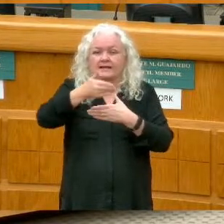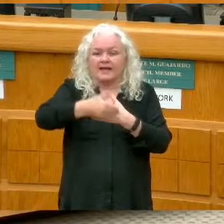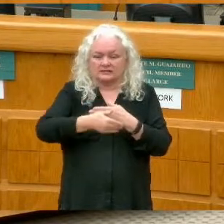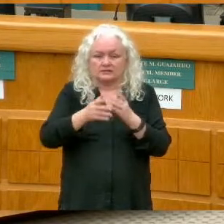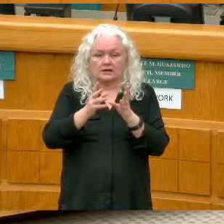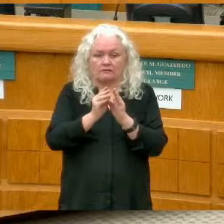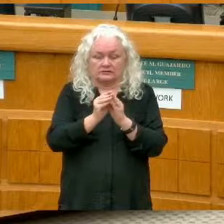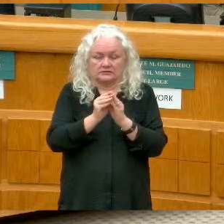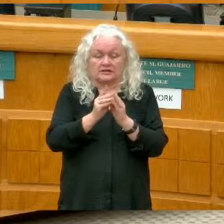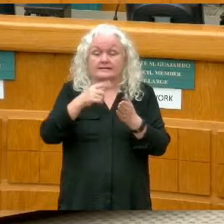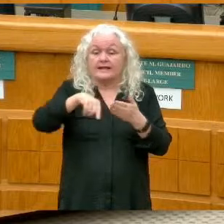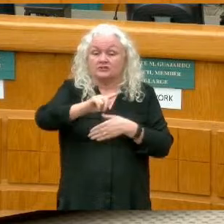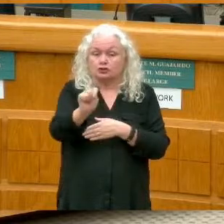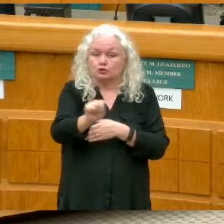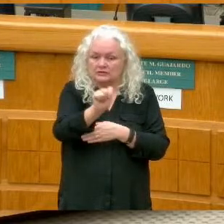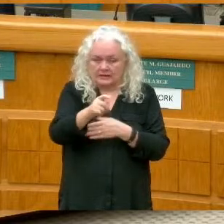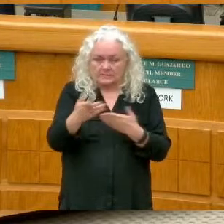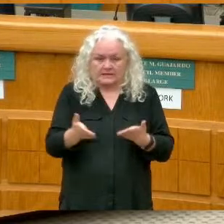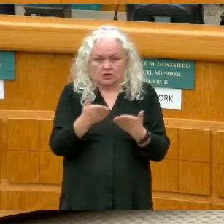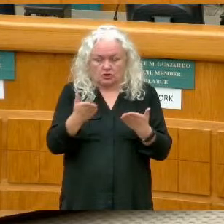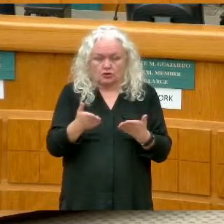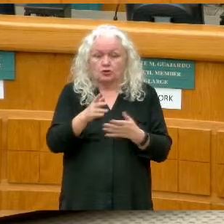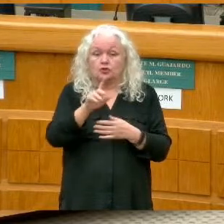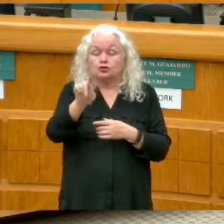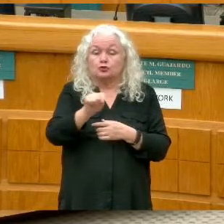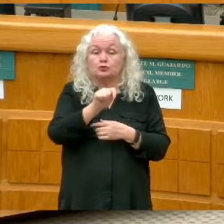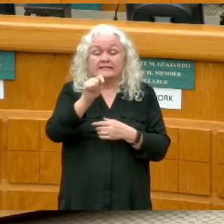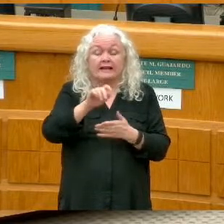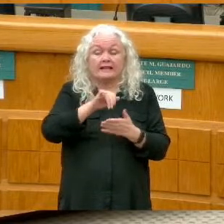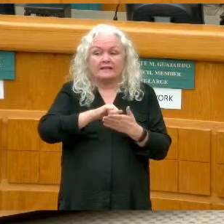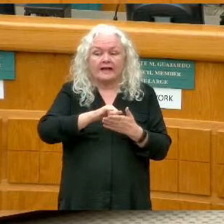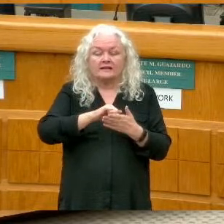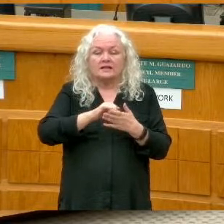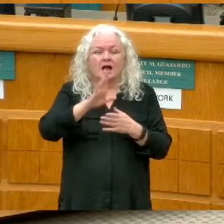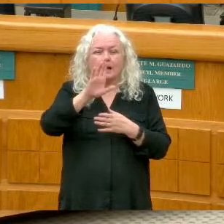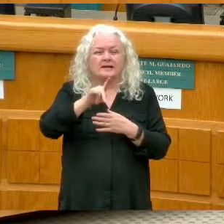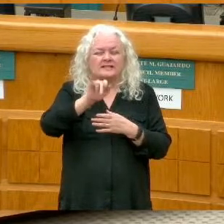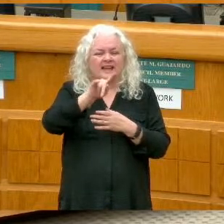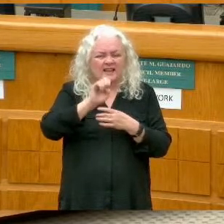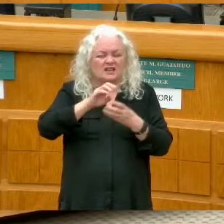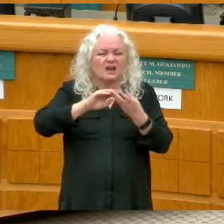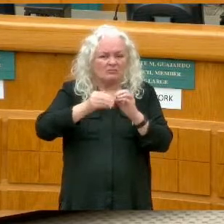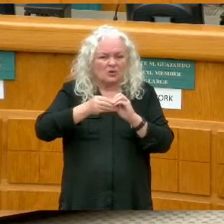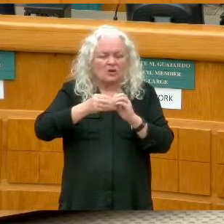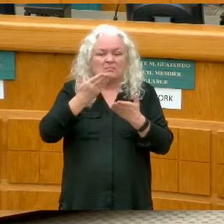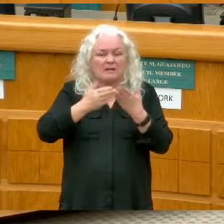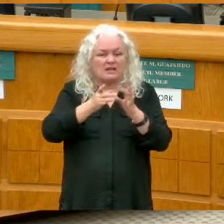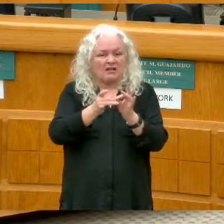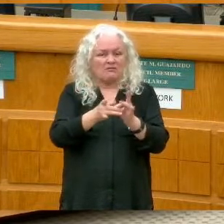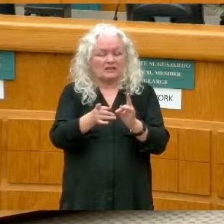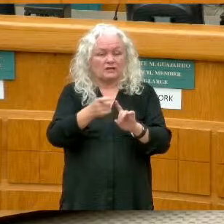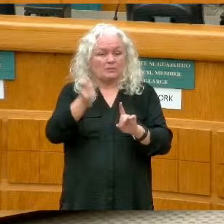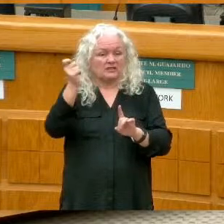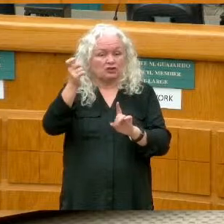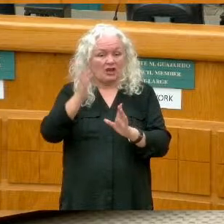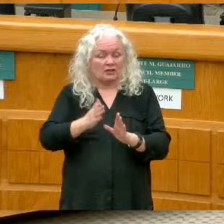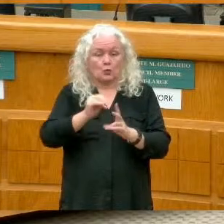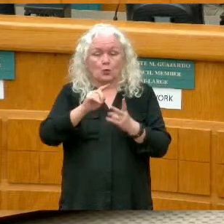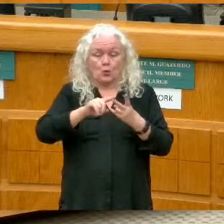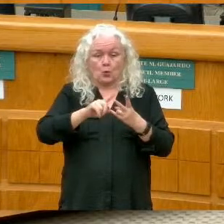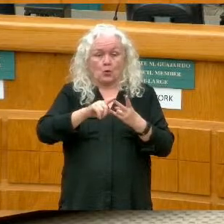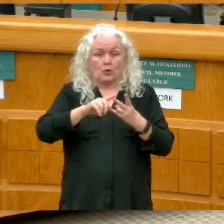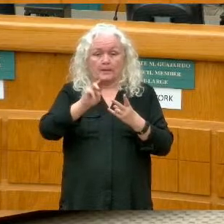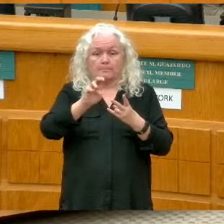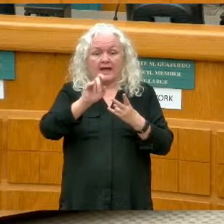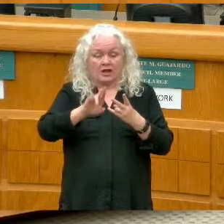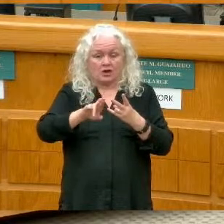we'll be back here next Tuesday. And Tuesday we'll update you on the numbers. There may be some comments from the judge and the mayor, if they're here, and